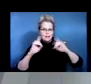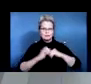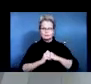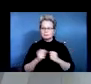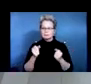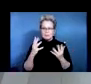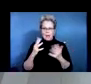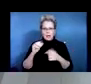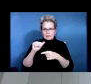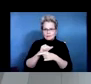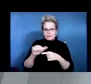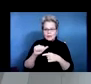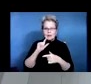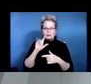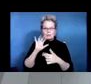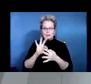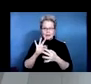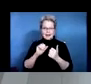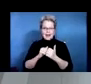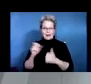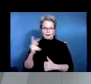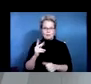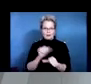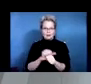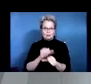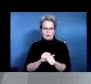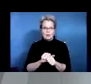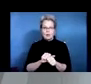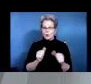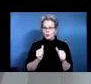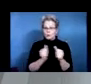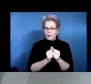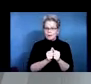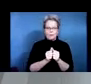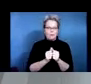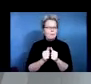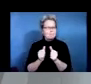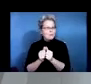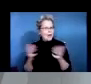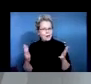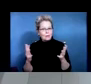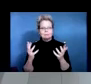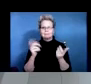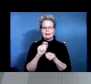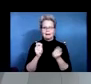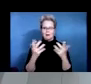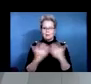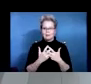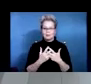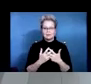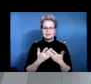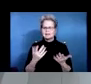work with or without accommodations. So this includes, um, extensive information about the definition of an